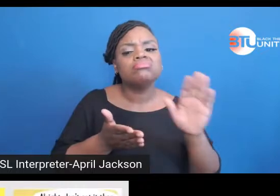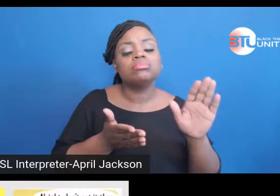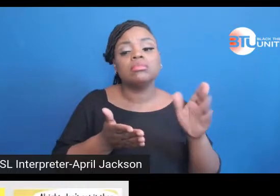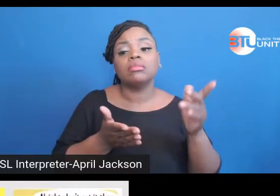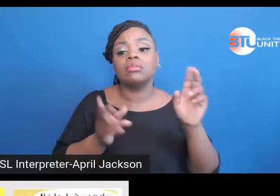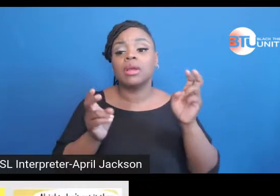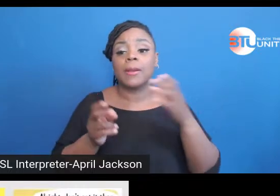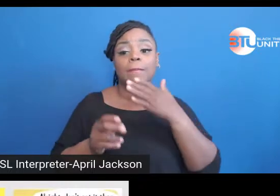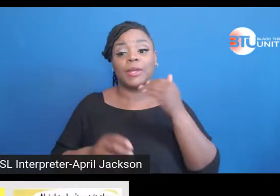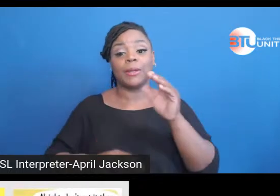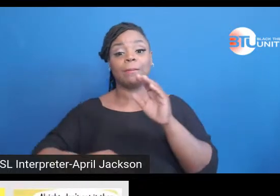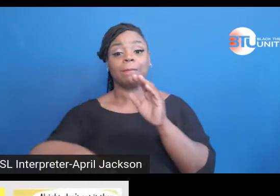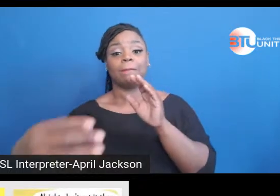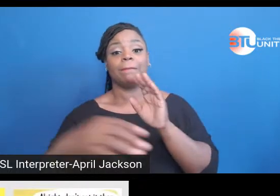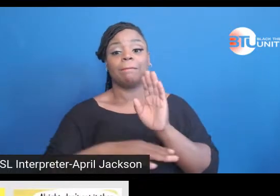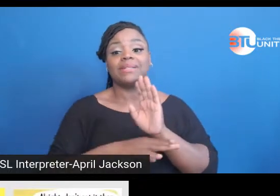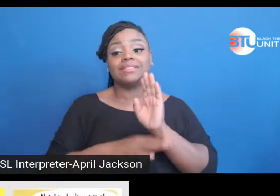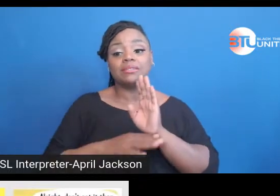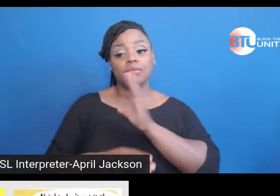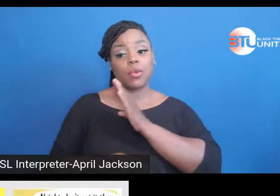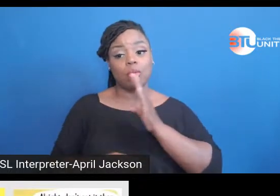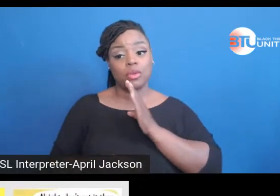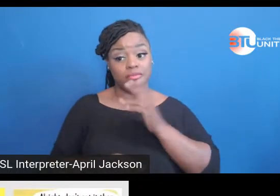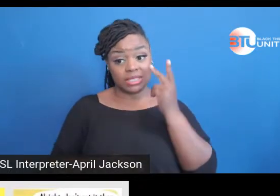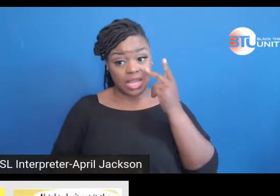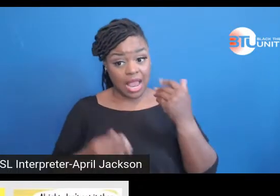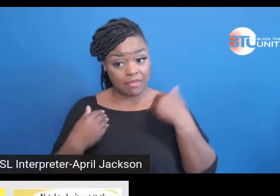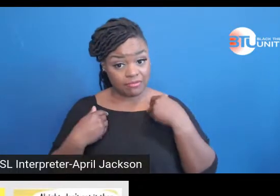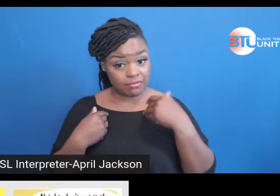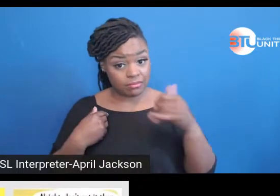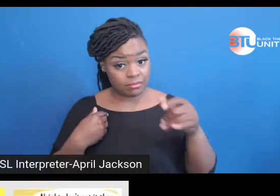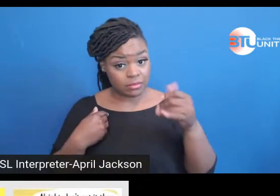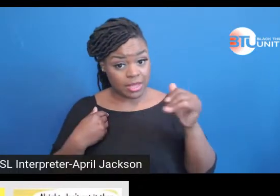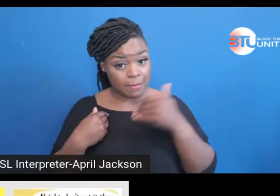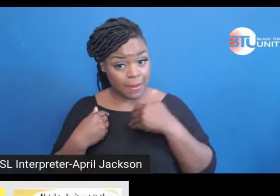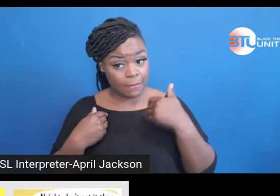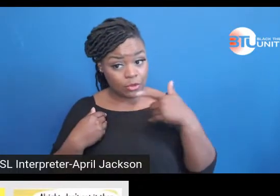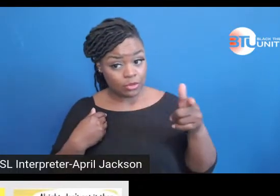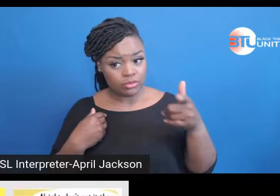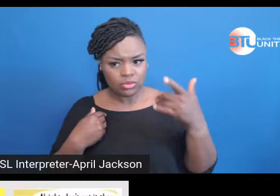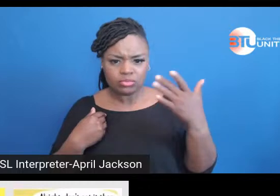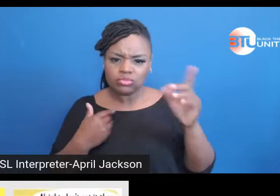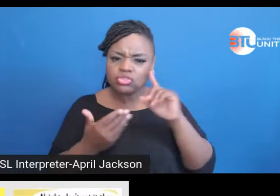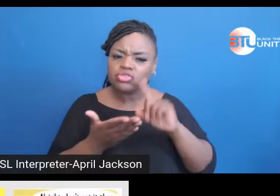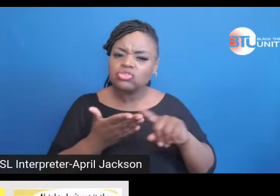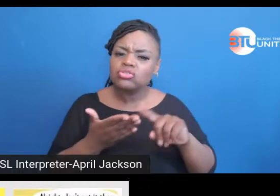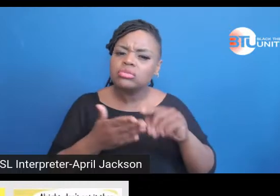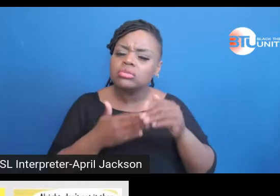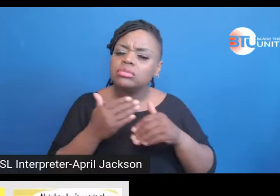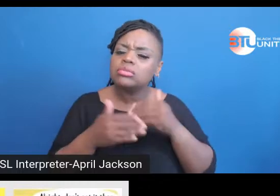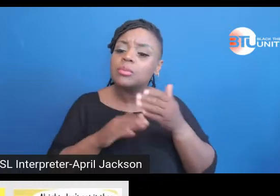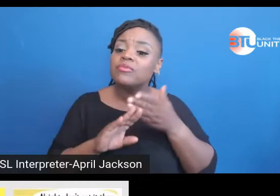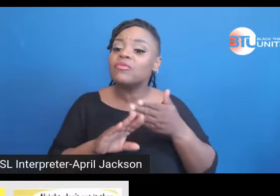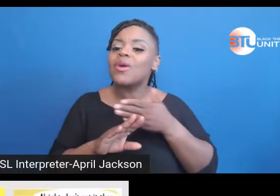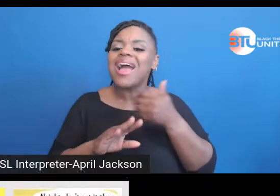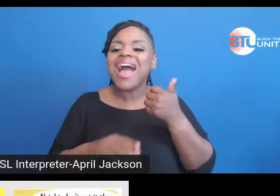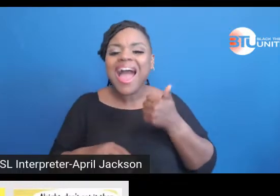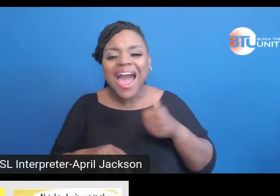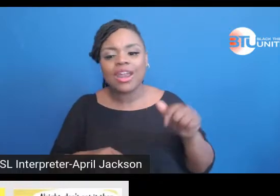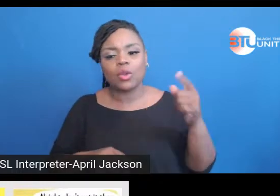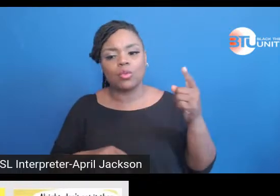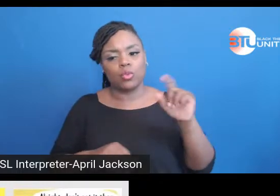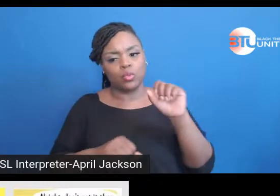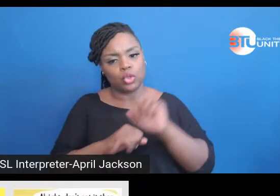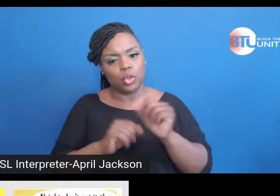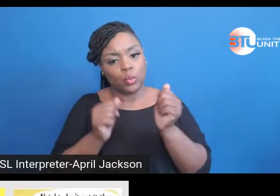to see if there have been any complaints against them. You know, try and do some due diligence on anybody that you work with. Certainly, some